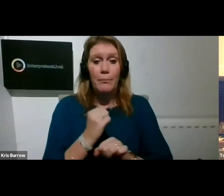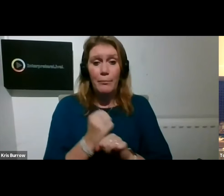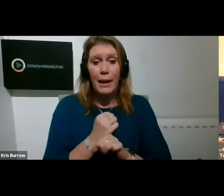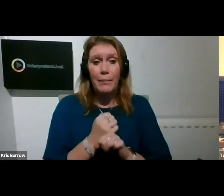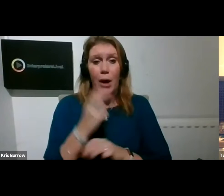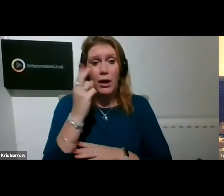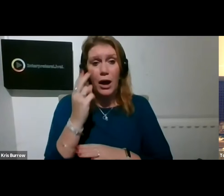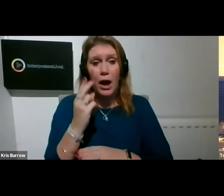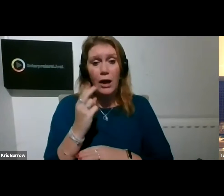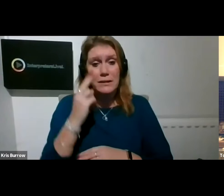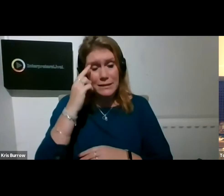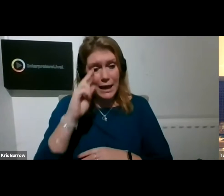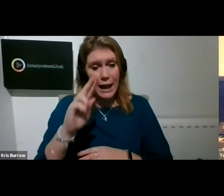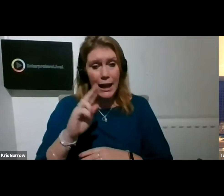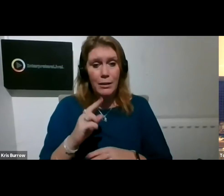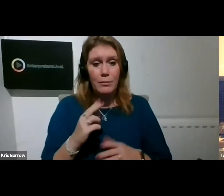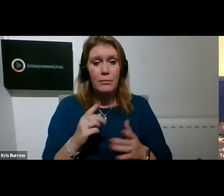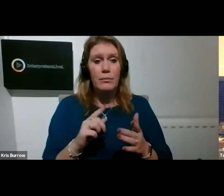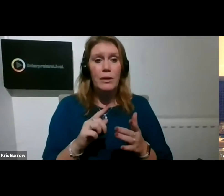and